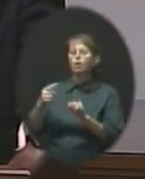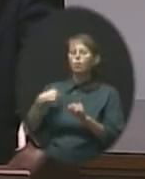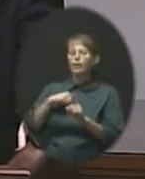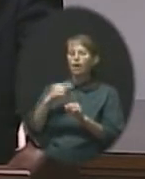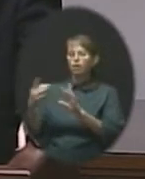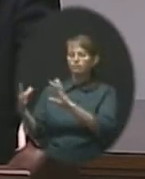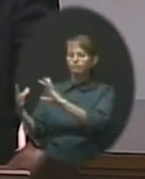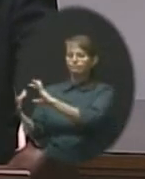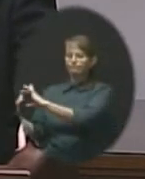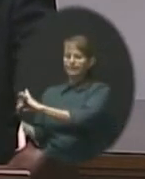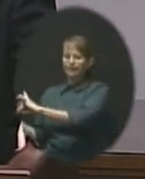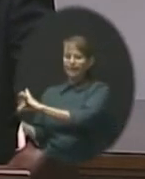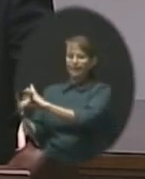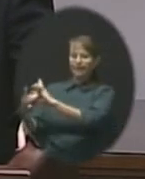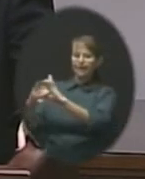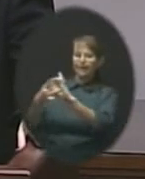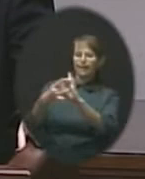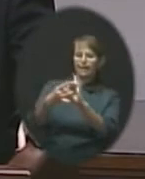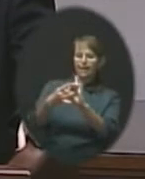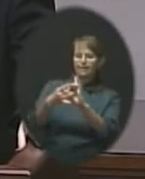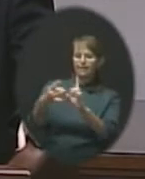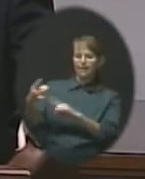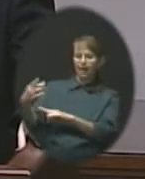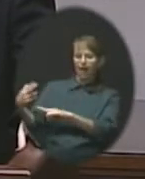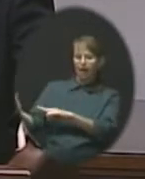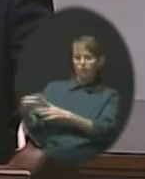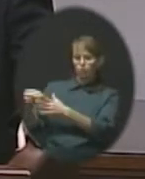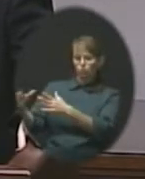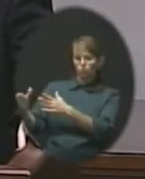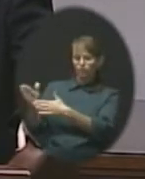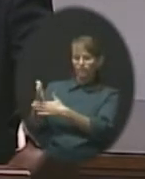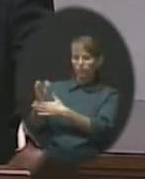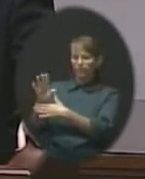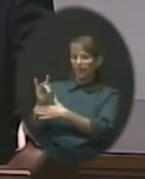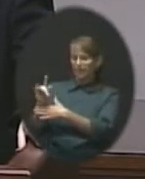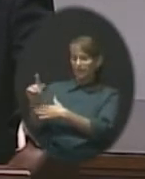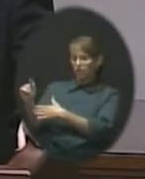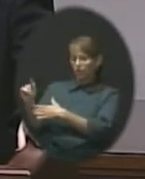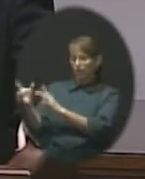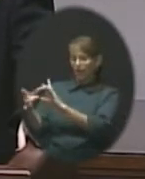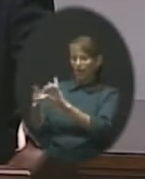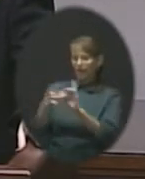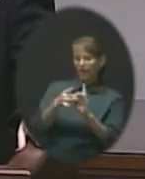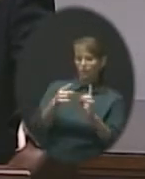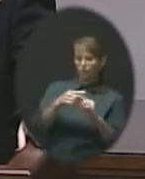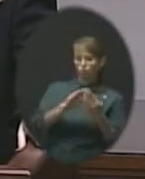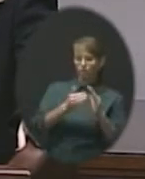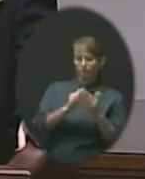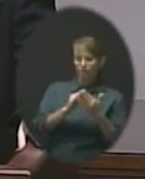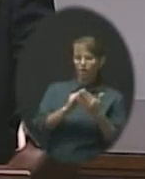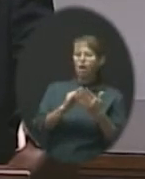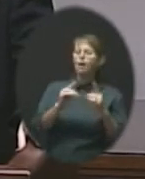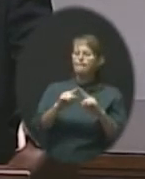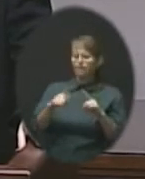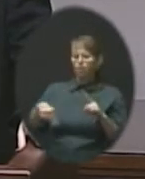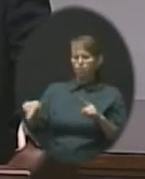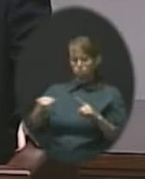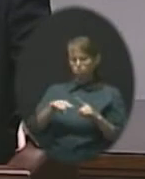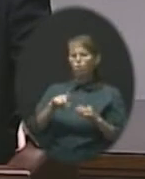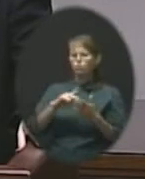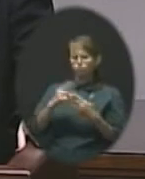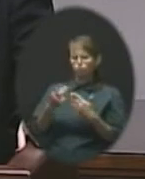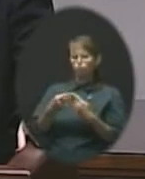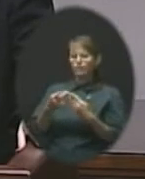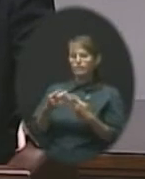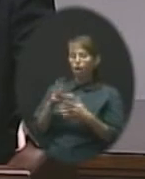kids that are between 18 and 21 years of age to their community, but those programs currently sit at our high schools. I'm sorry?